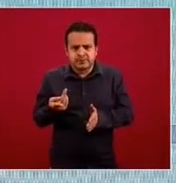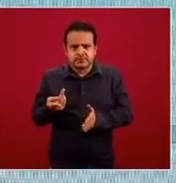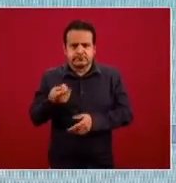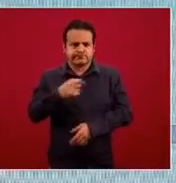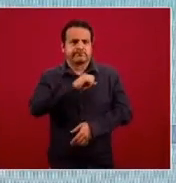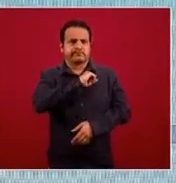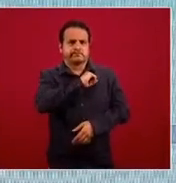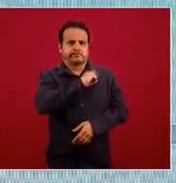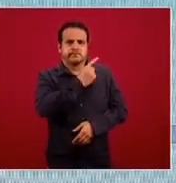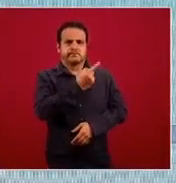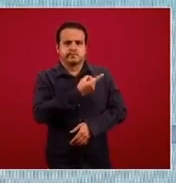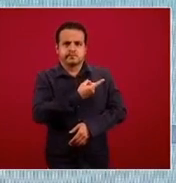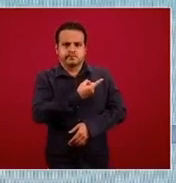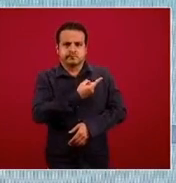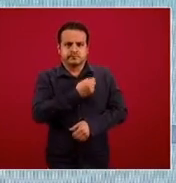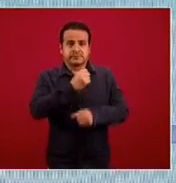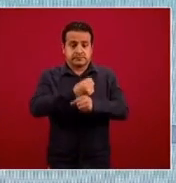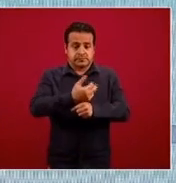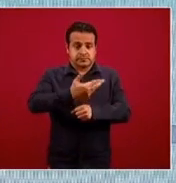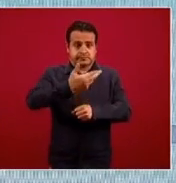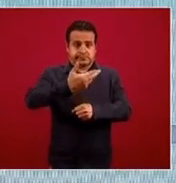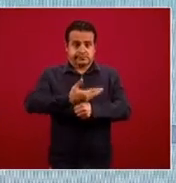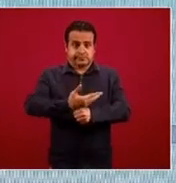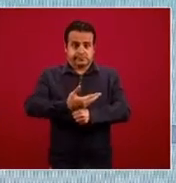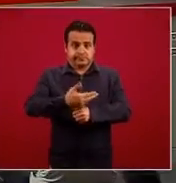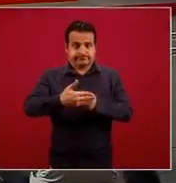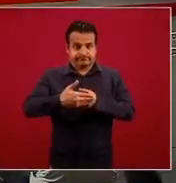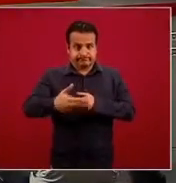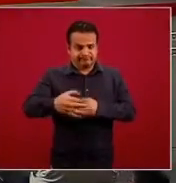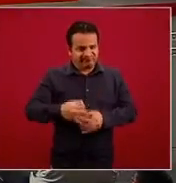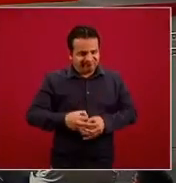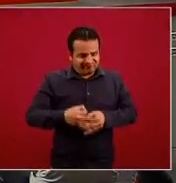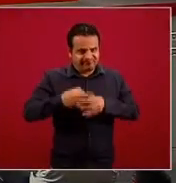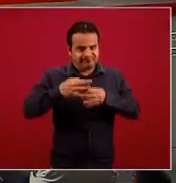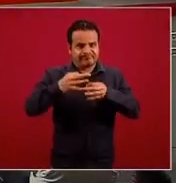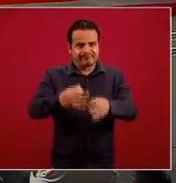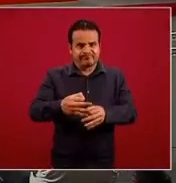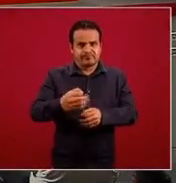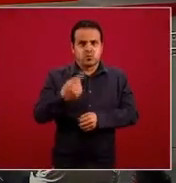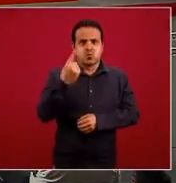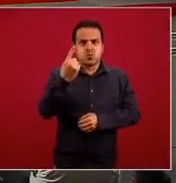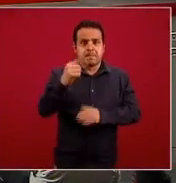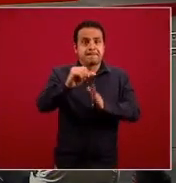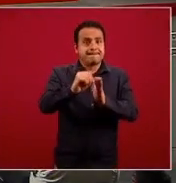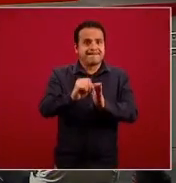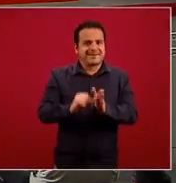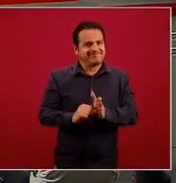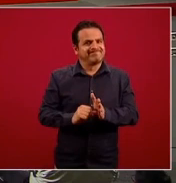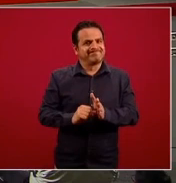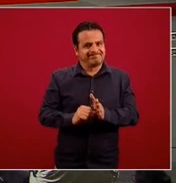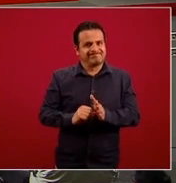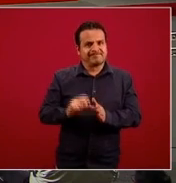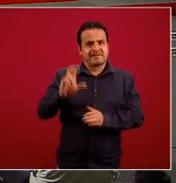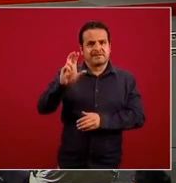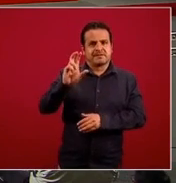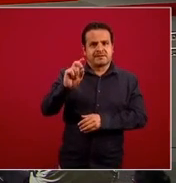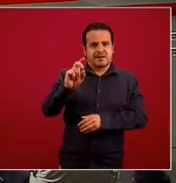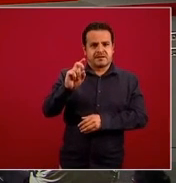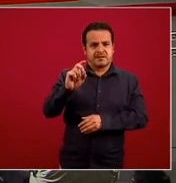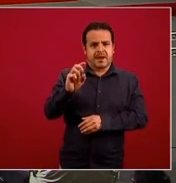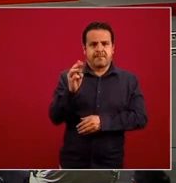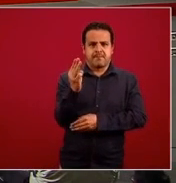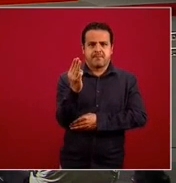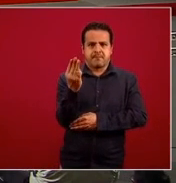General Health Council decided to adopt the measures that were proposed by the Ministry of Health, and